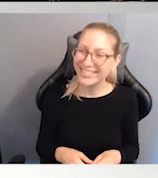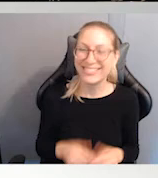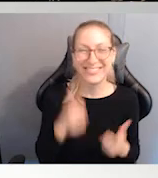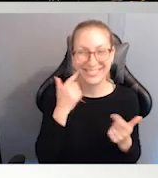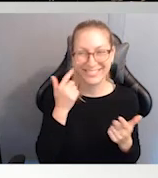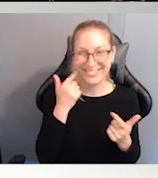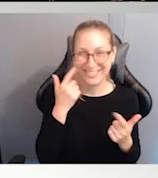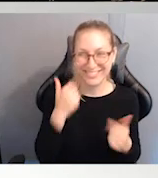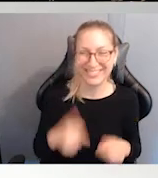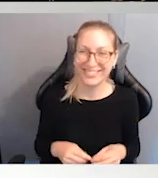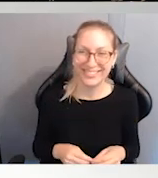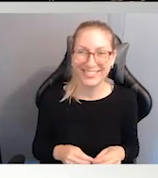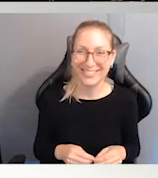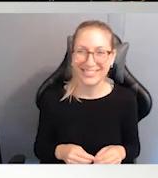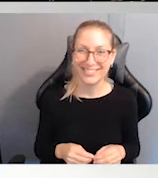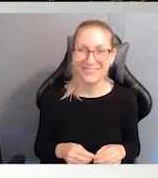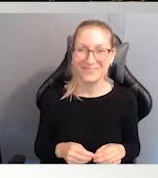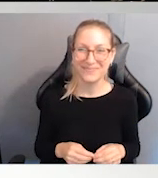All right.